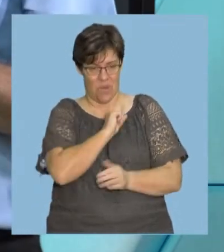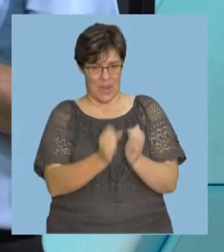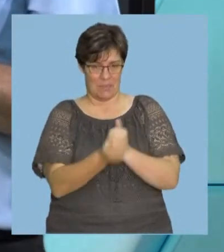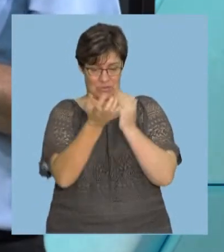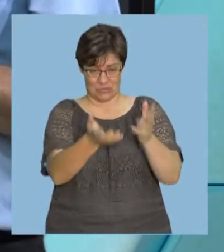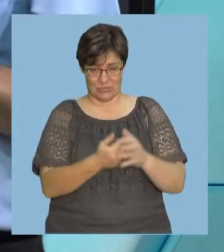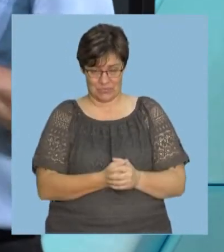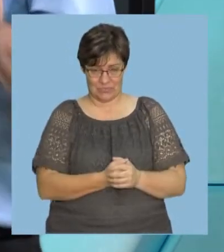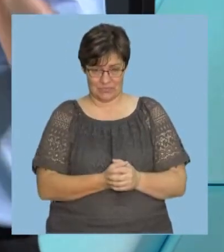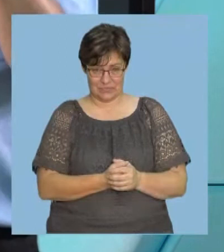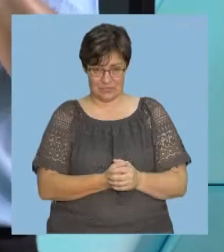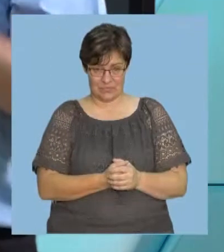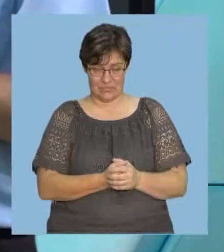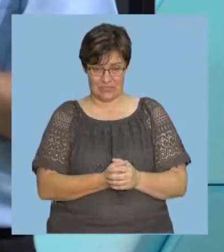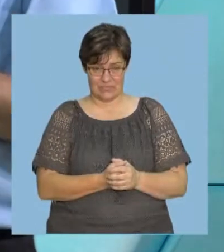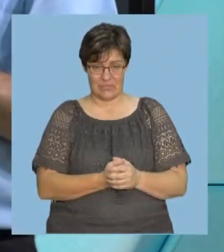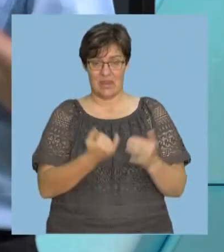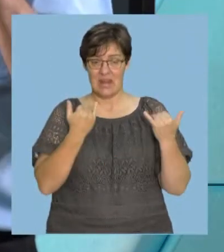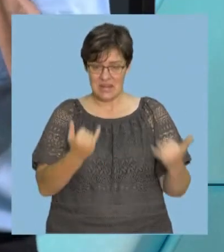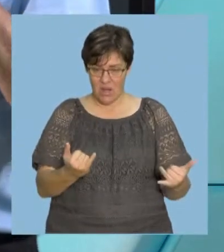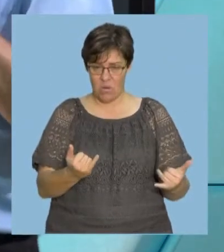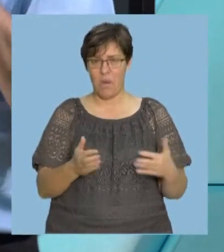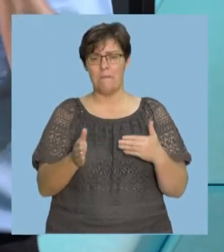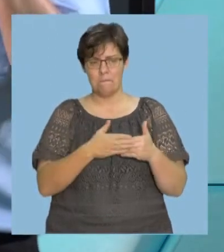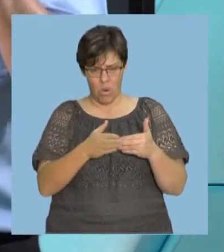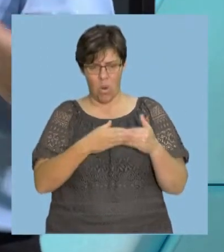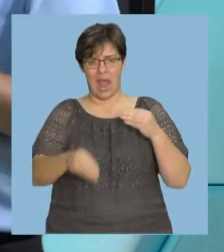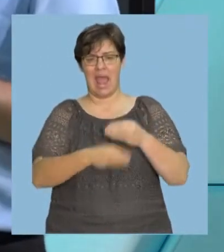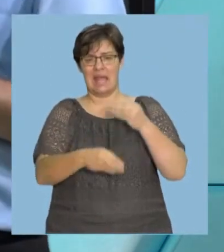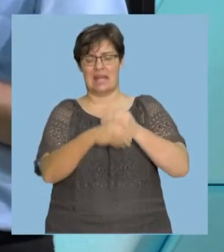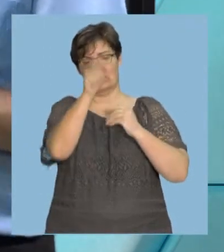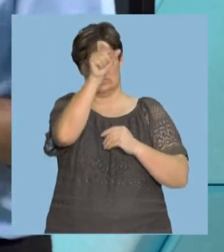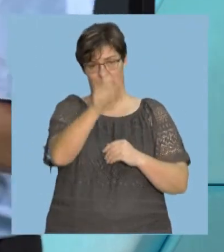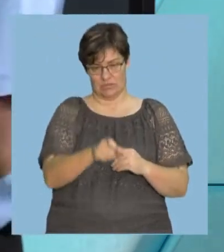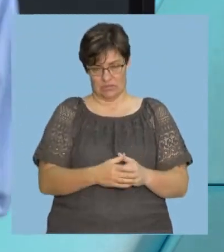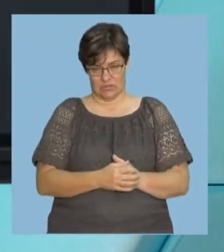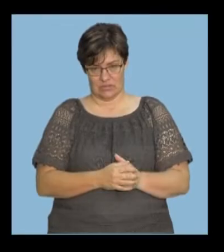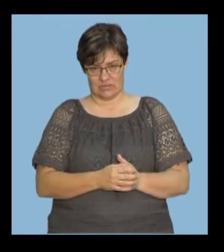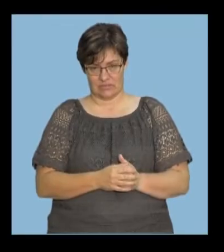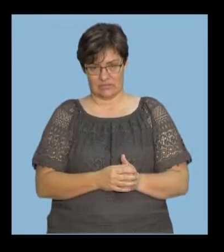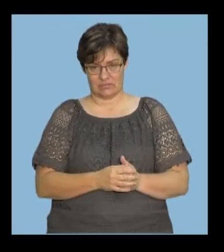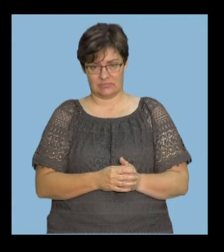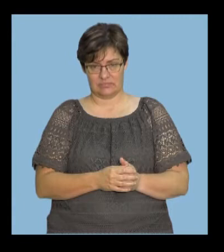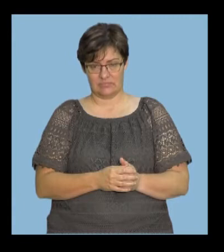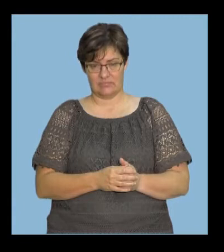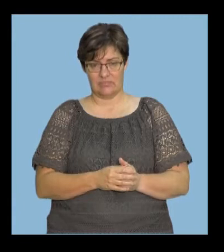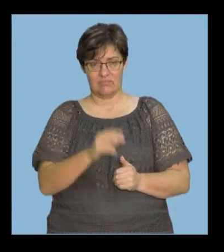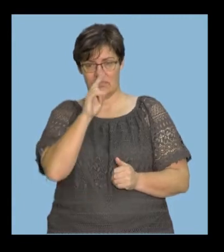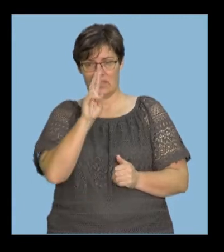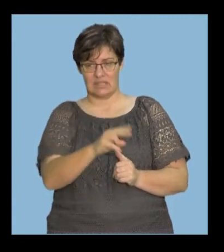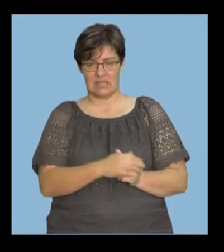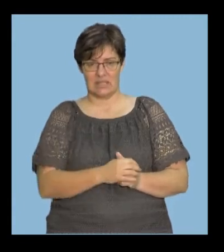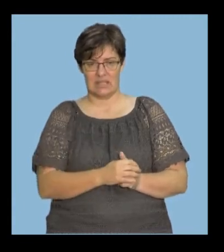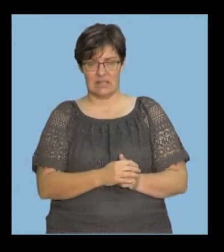the case. Now, we need to define that and put some more terminology into that idea. So let's have a